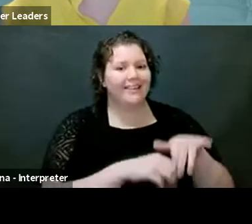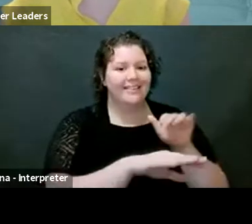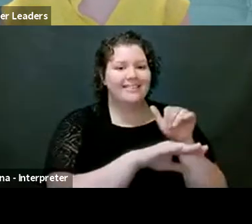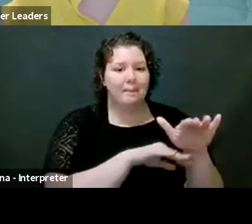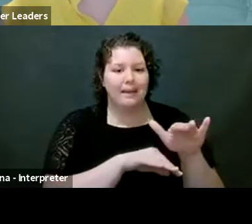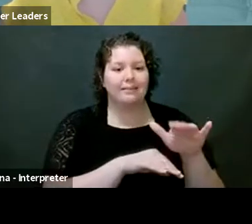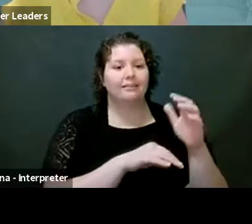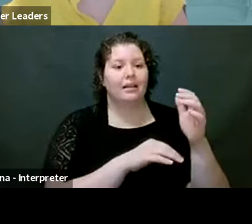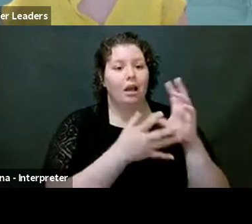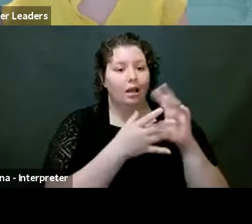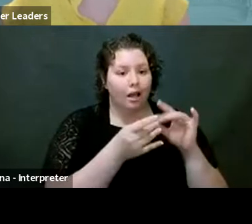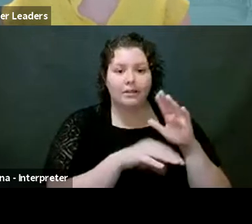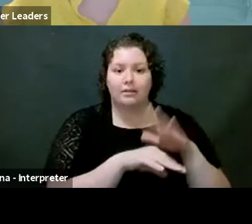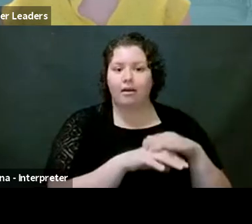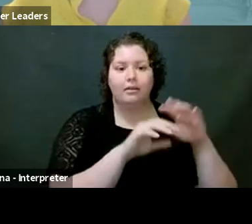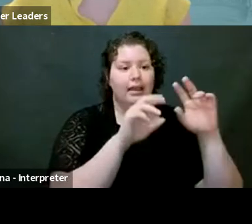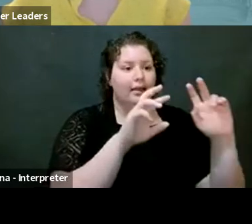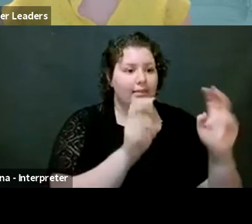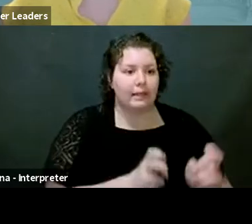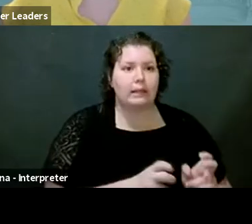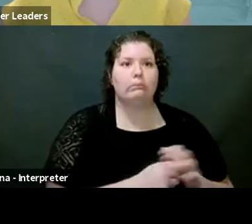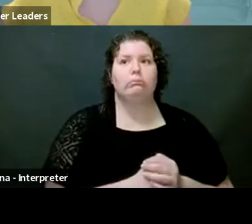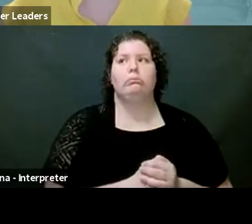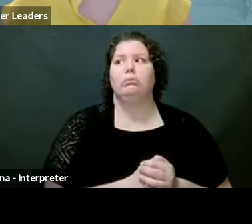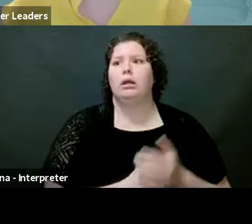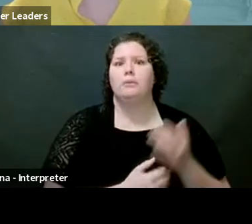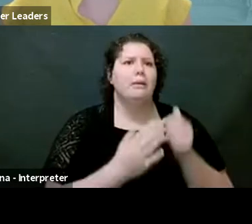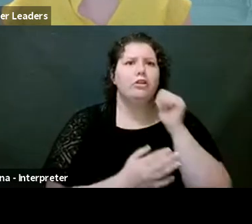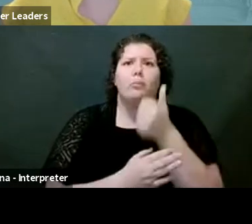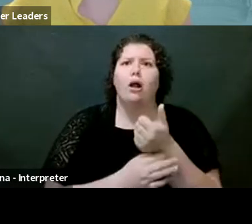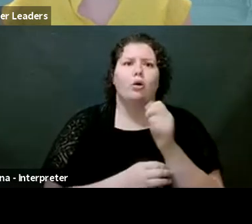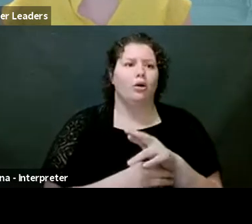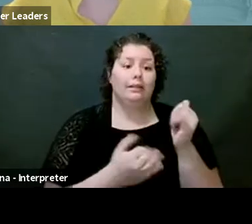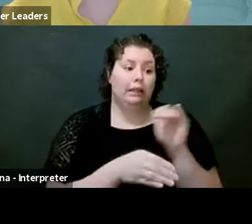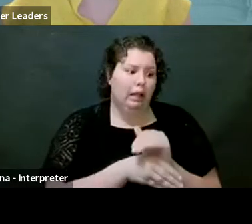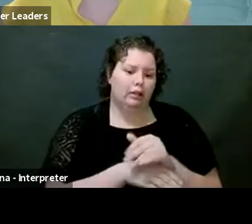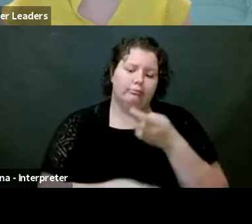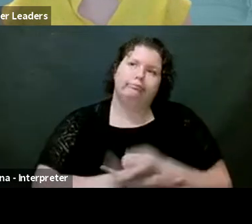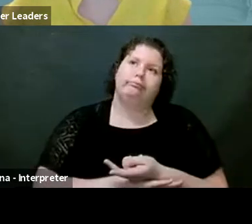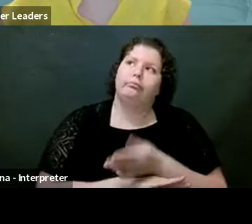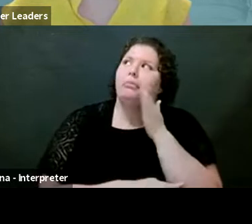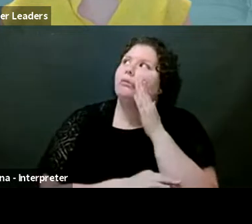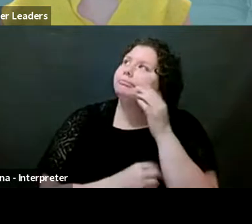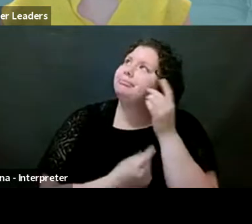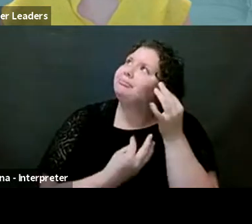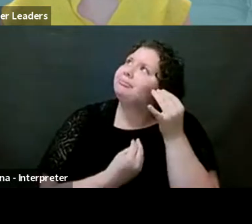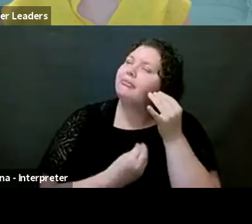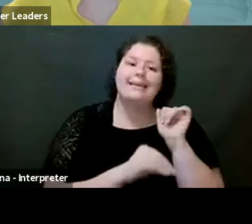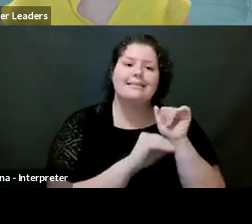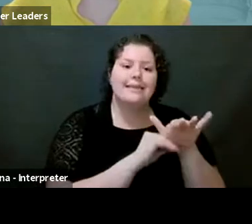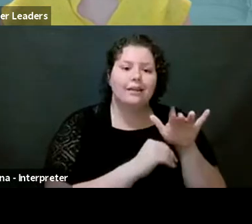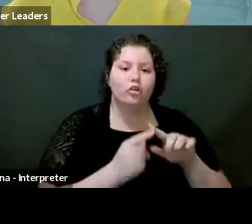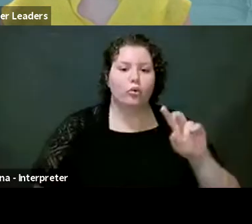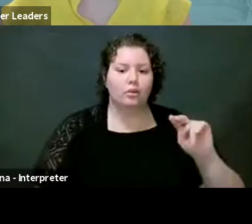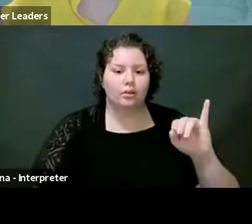you tomorrow or in the middle of the night while you're lying in bed, or whenever, to Nicola's address. And Nicola, if you could just throw